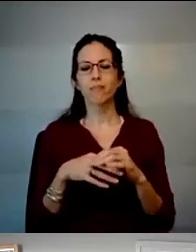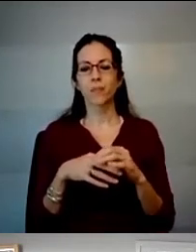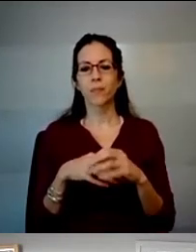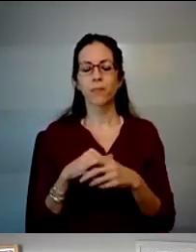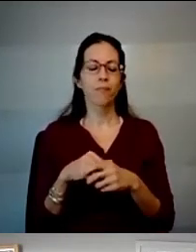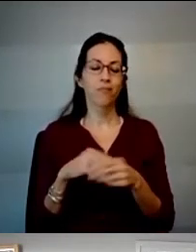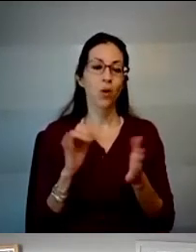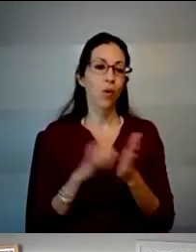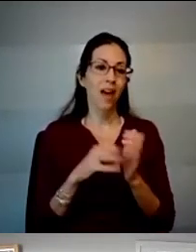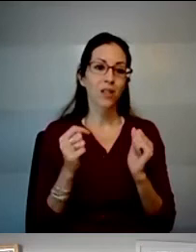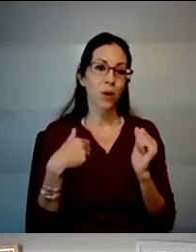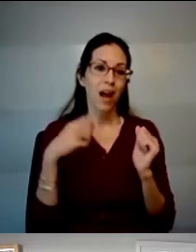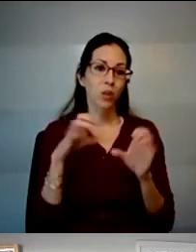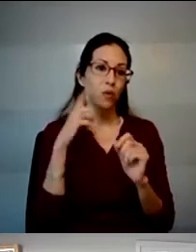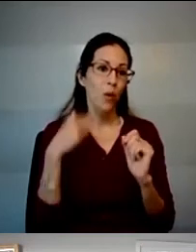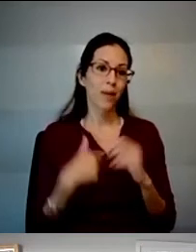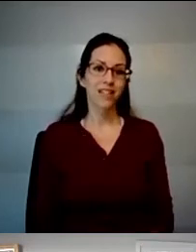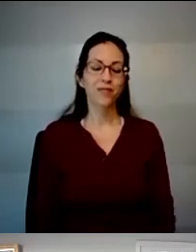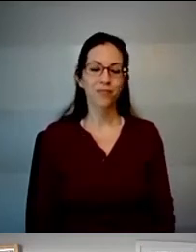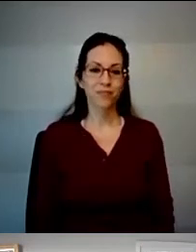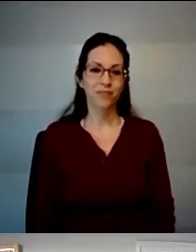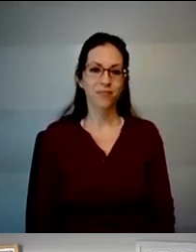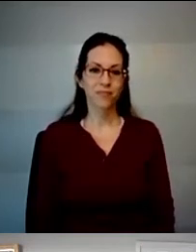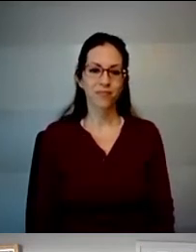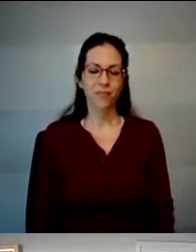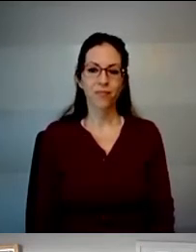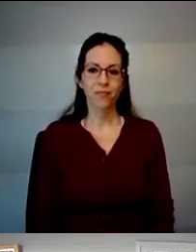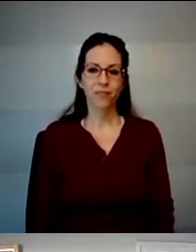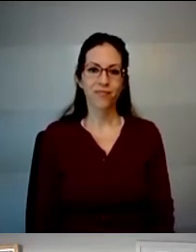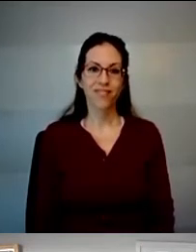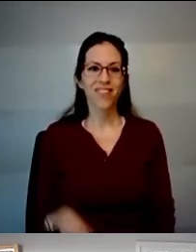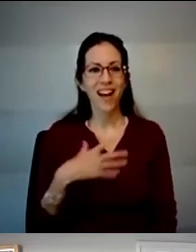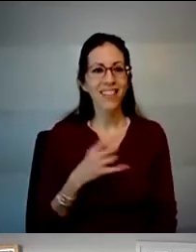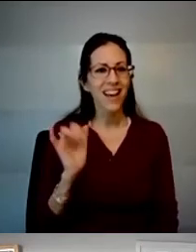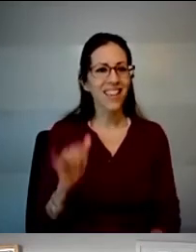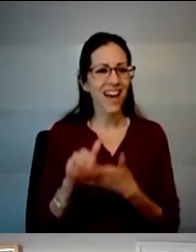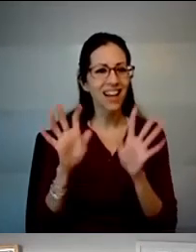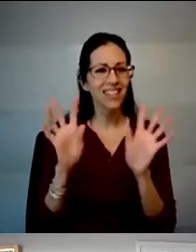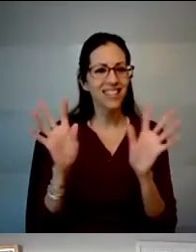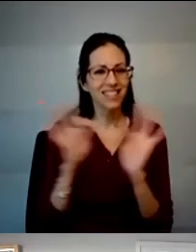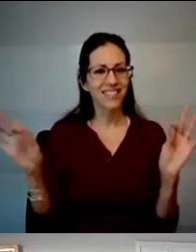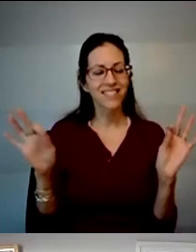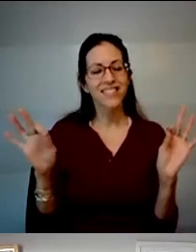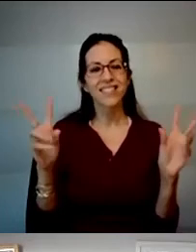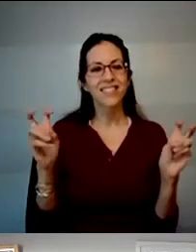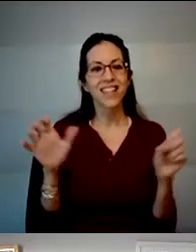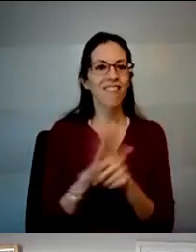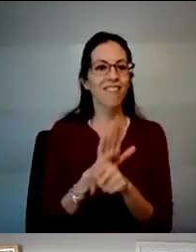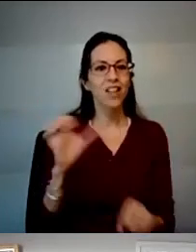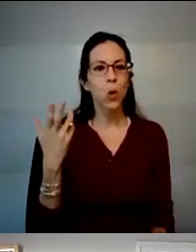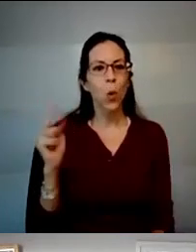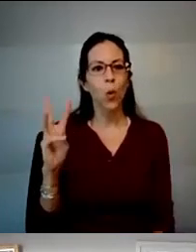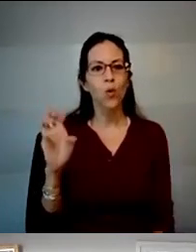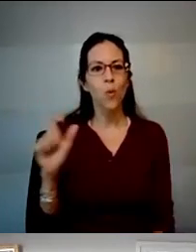that's what I do for me. Great. I like the fill your own well. Good advice. Aaron, where you want to add? Well, yeah,